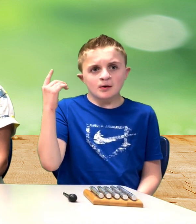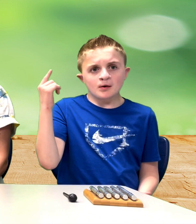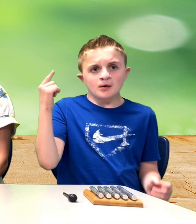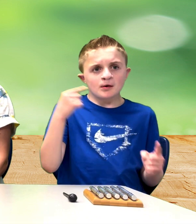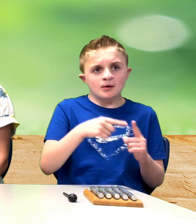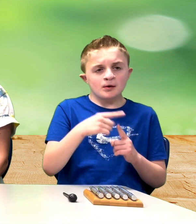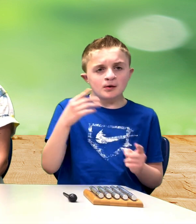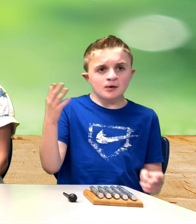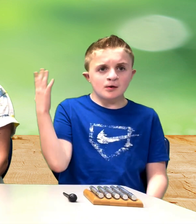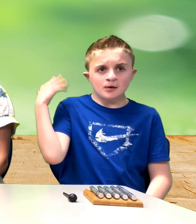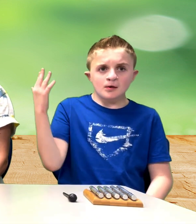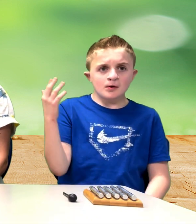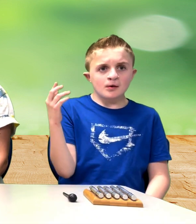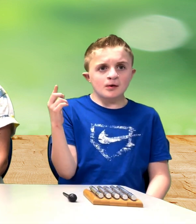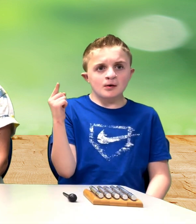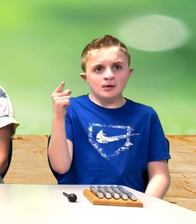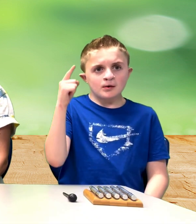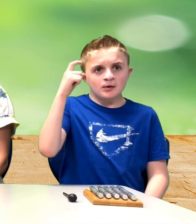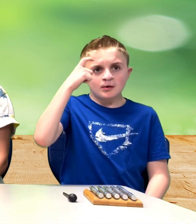words stick.